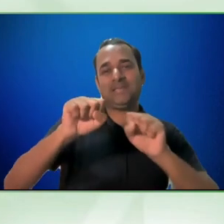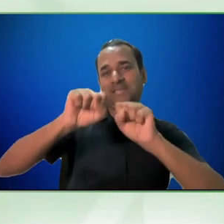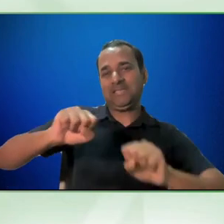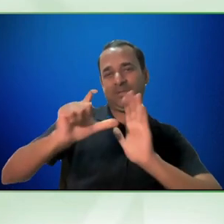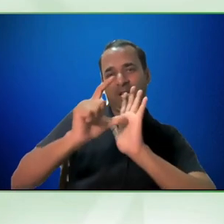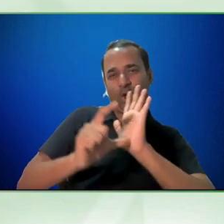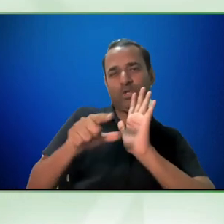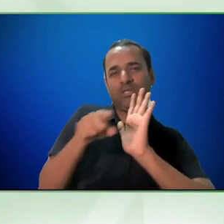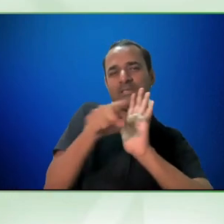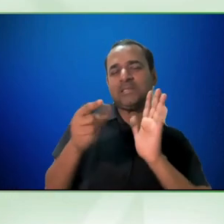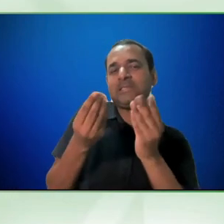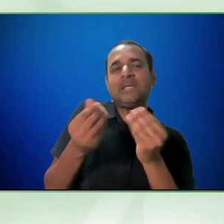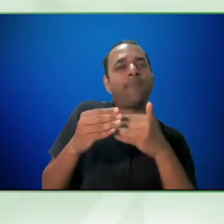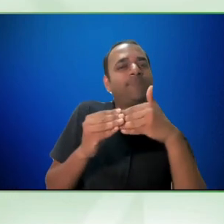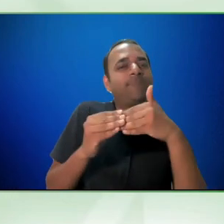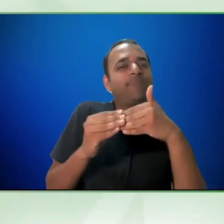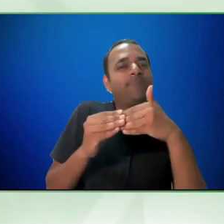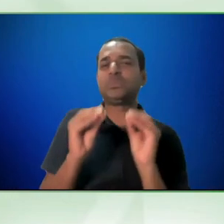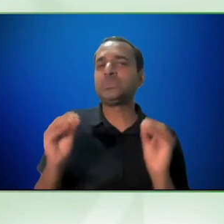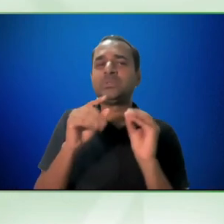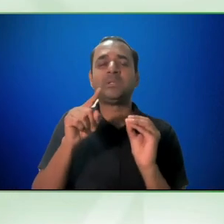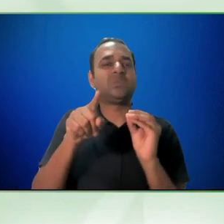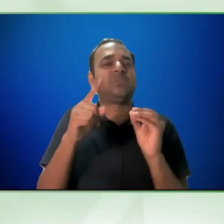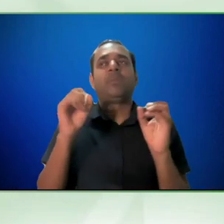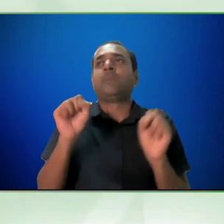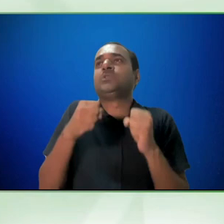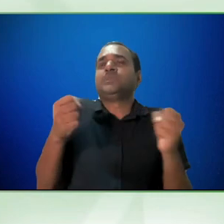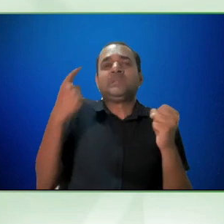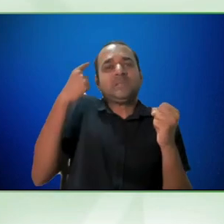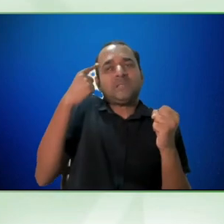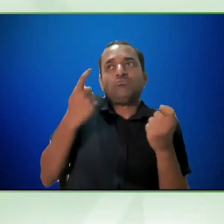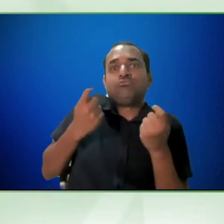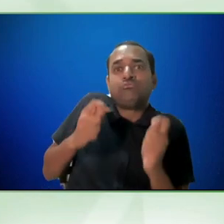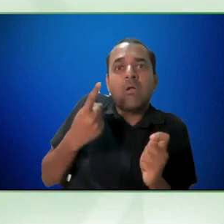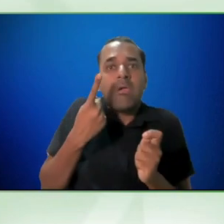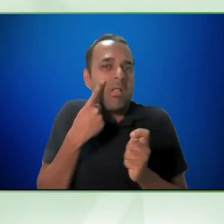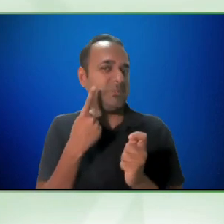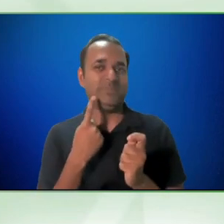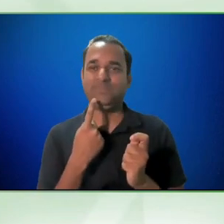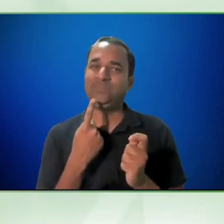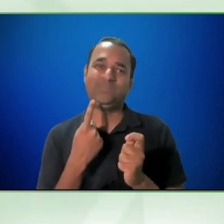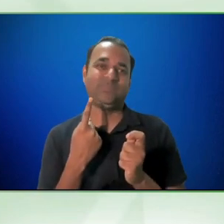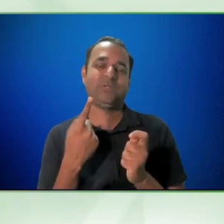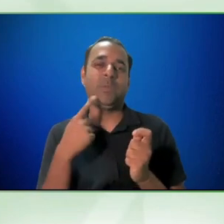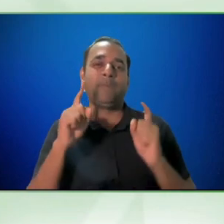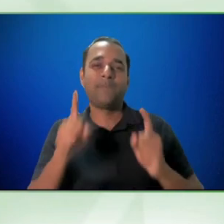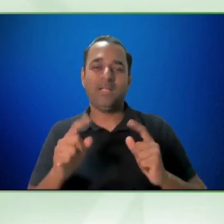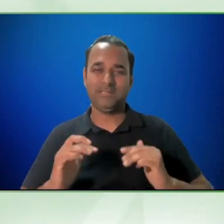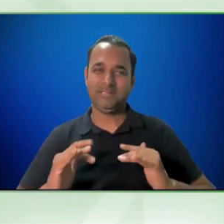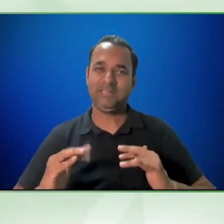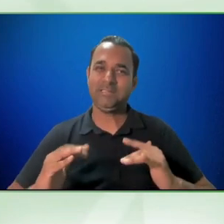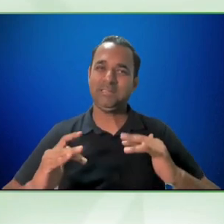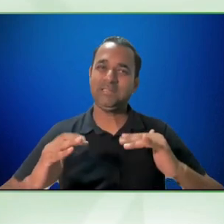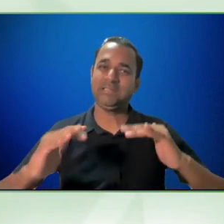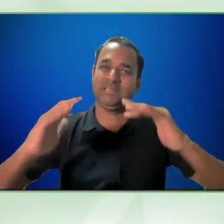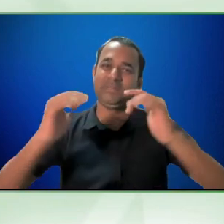And going back to the use case, if I'm a financial institution and I'm looking for an accessible solution for an app, for example, but I already have